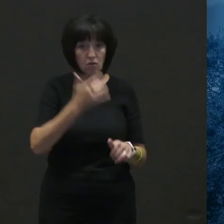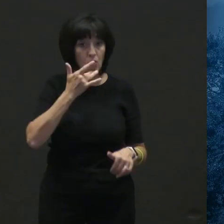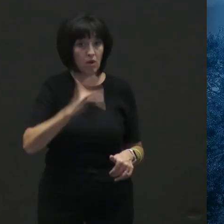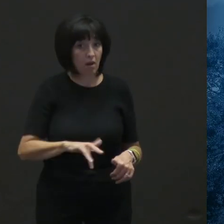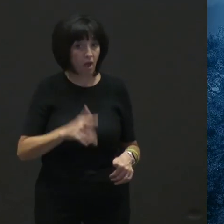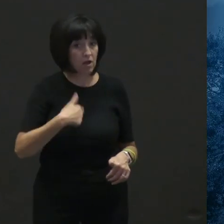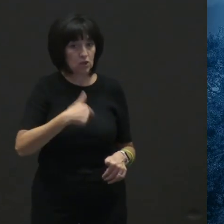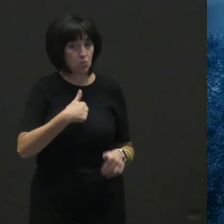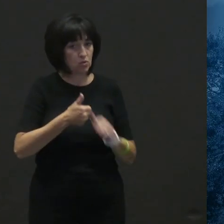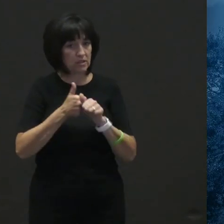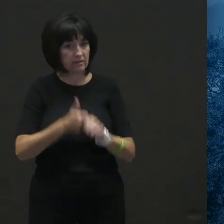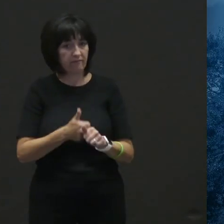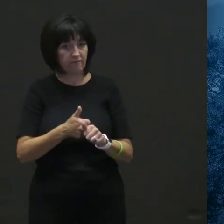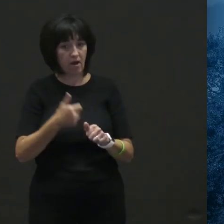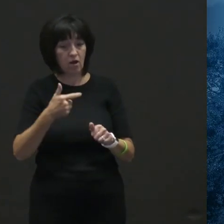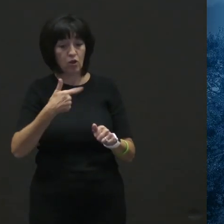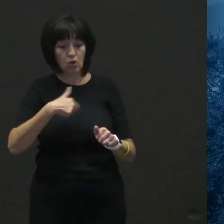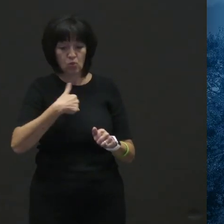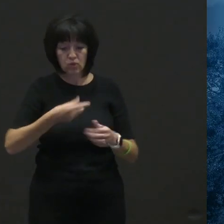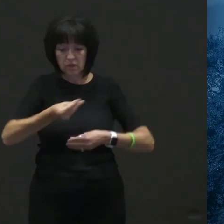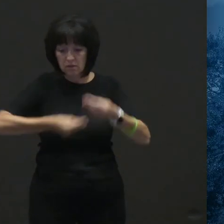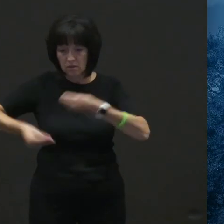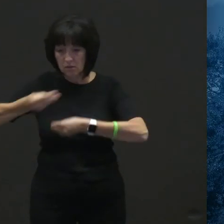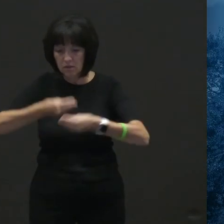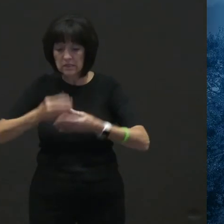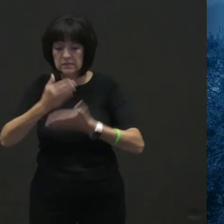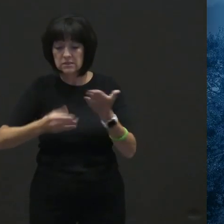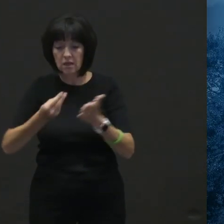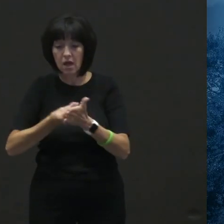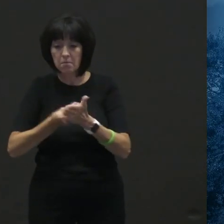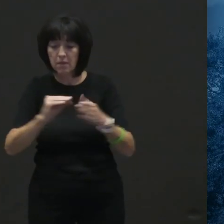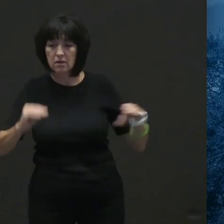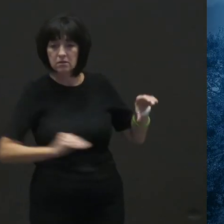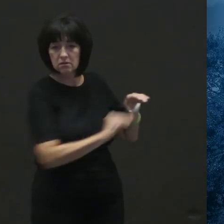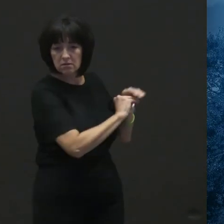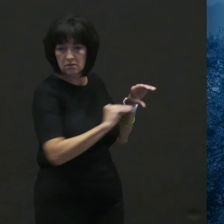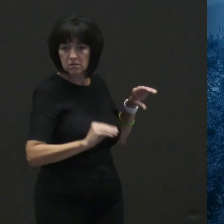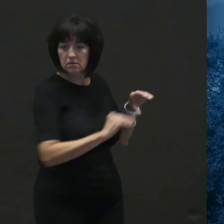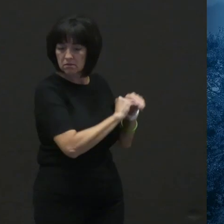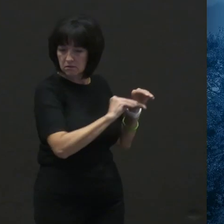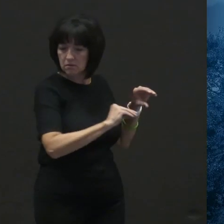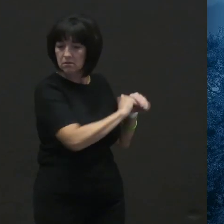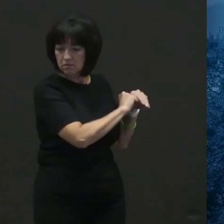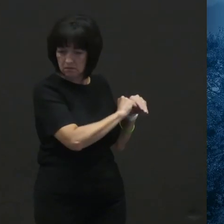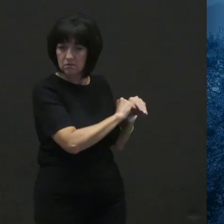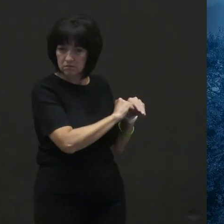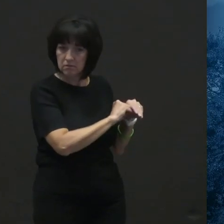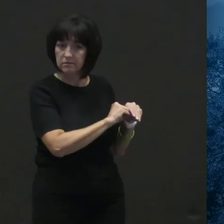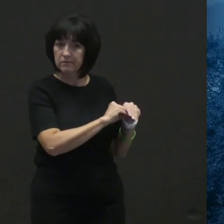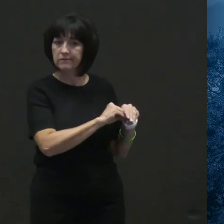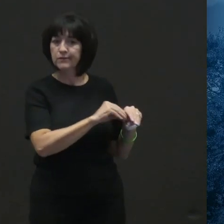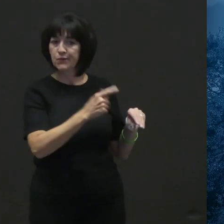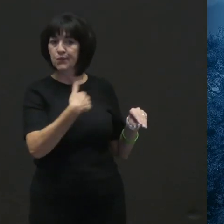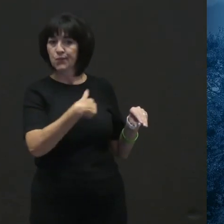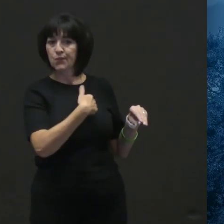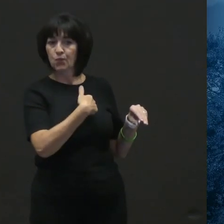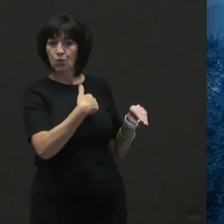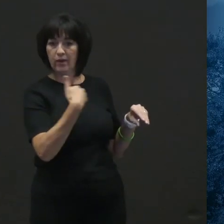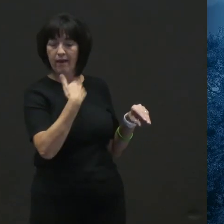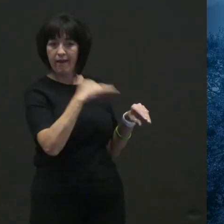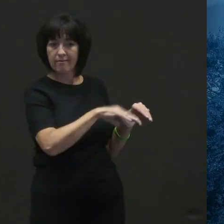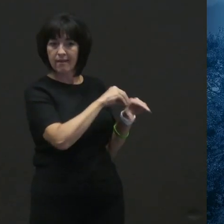smartest thing that I've done as governor, and that is because we had established, in addition to the